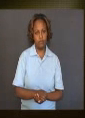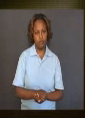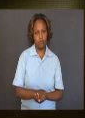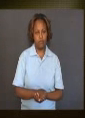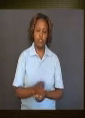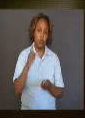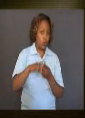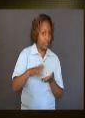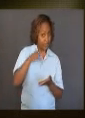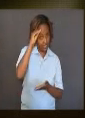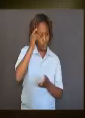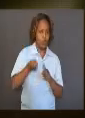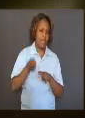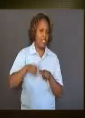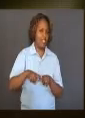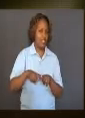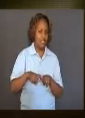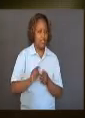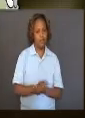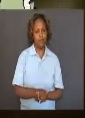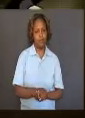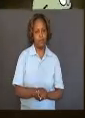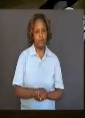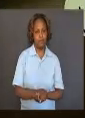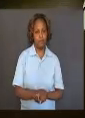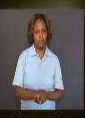Let's get back to our lesson.